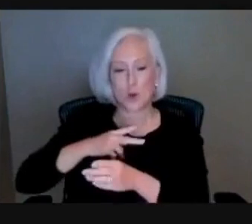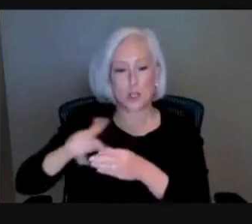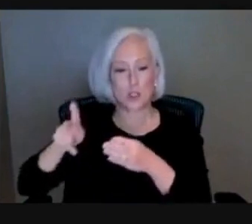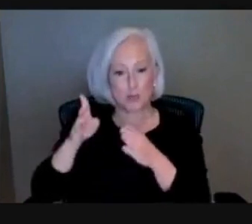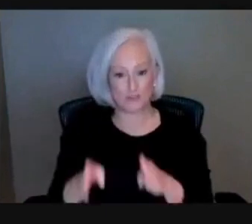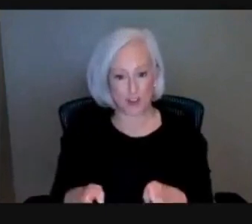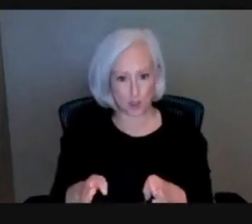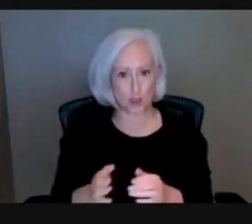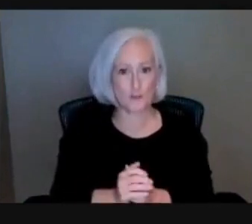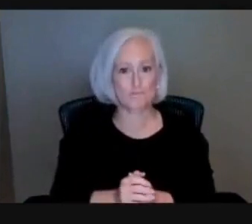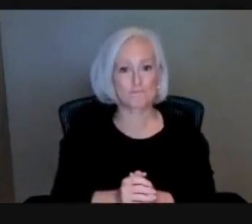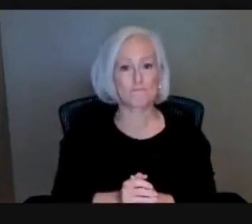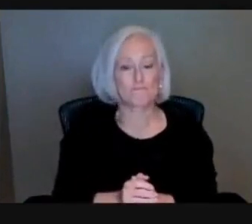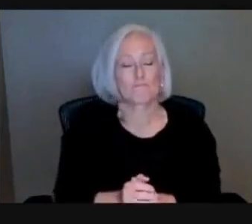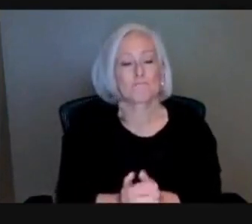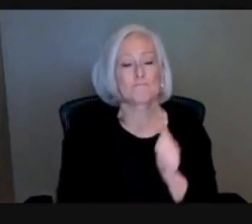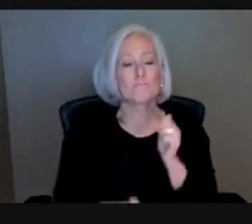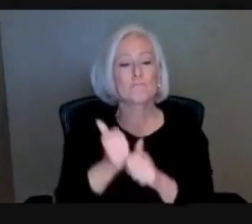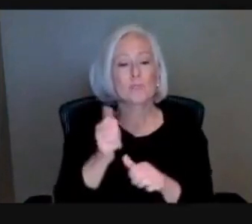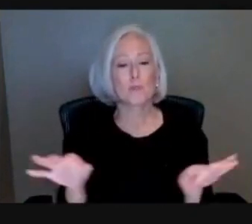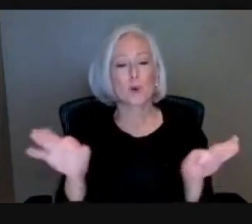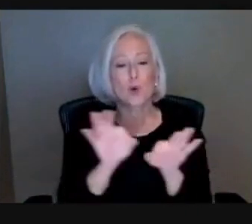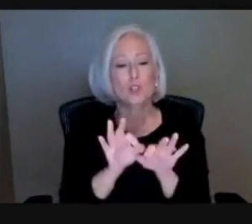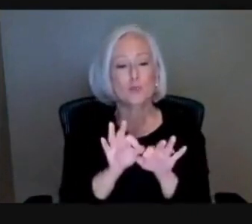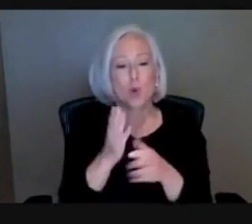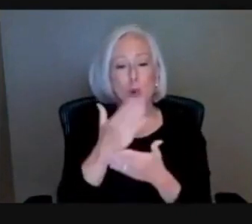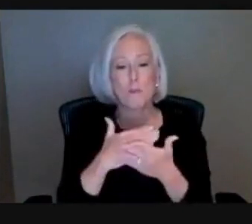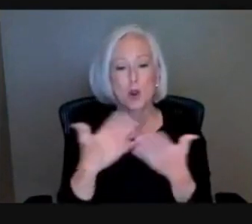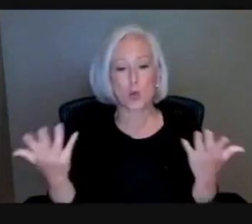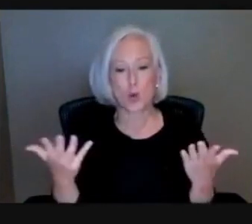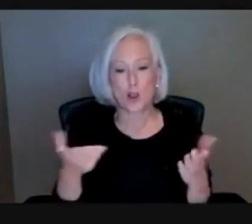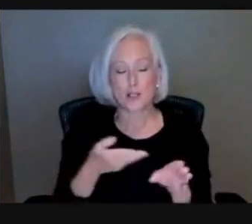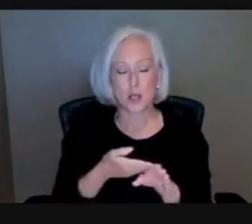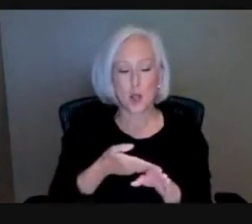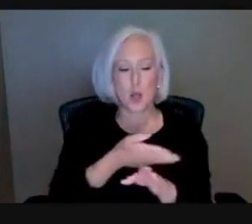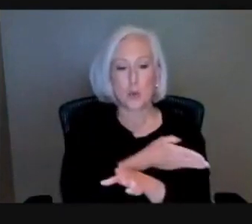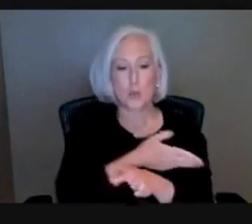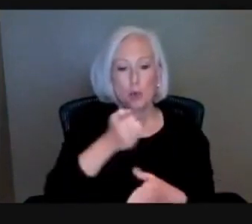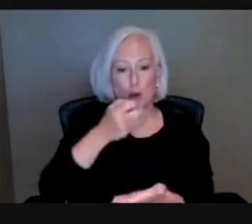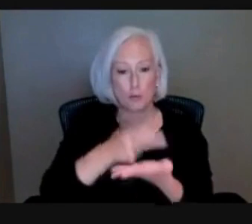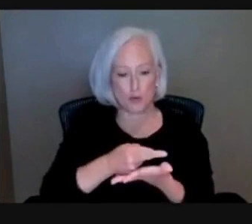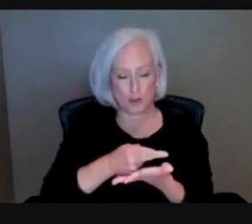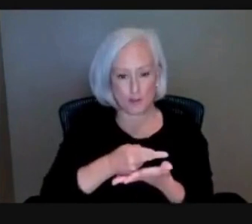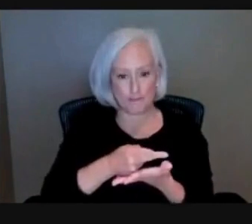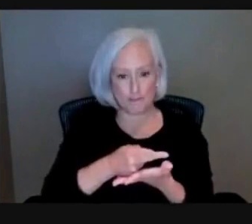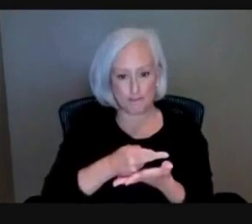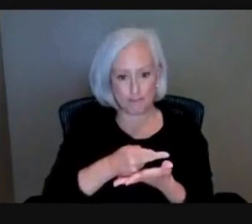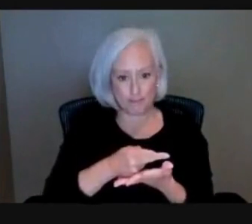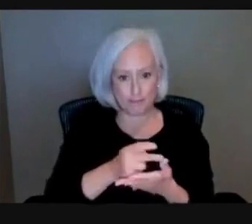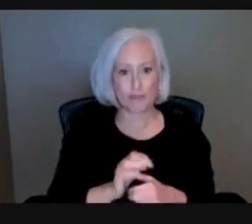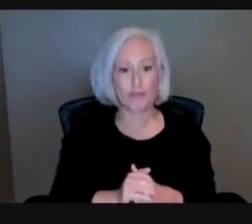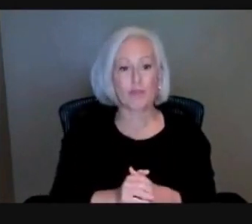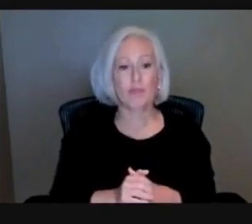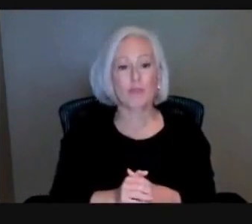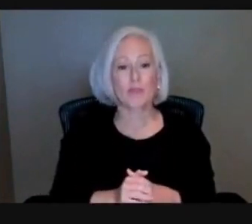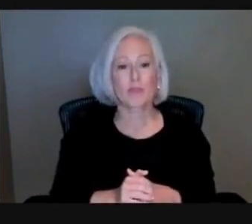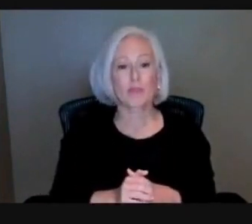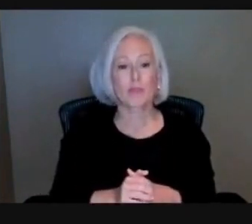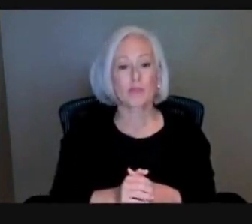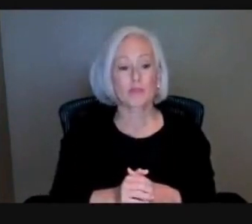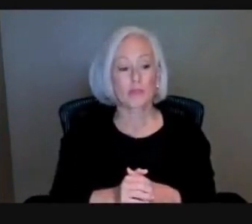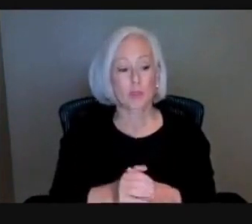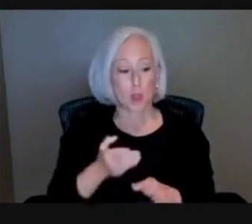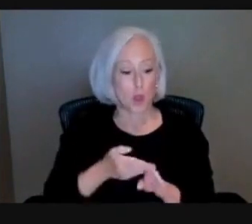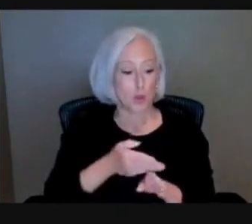One of the most important steps in buying a home is actually obtaining a pre-approval. There is a difference between a pre-approval